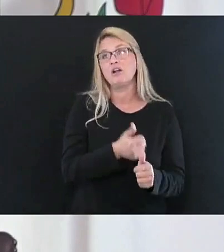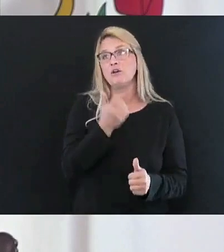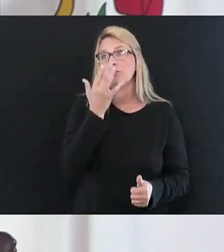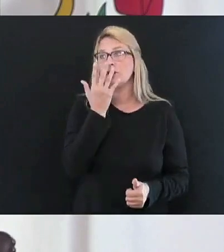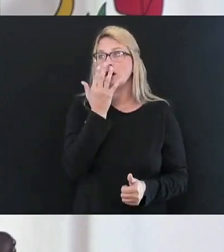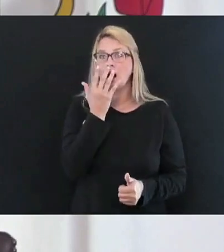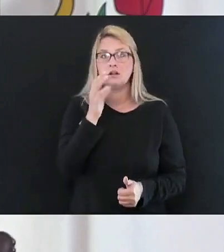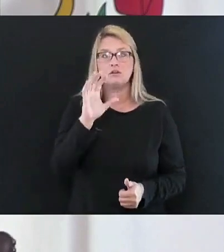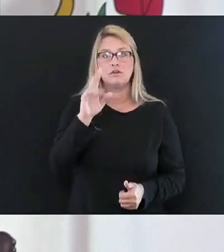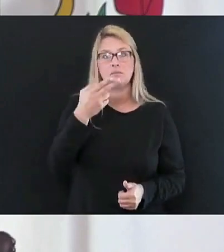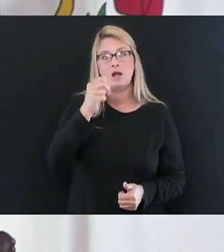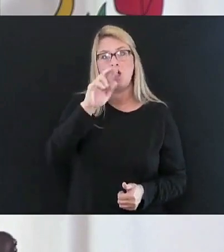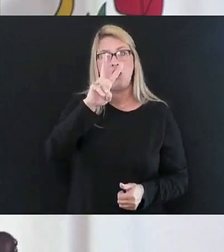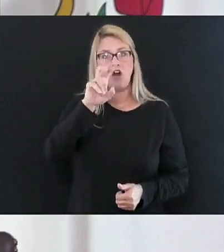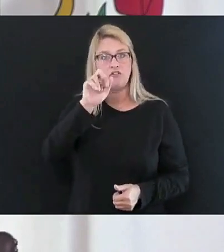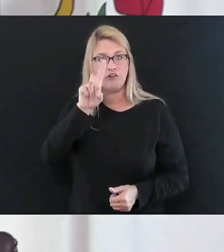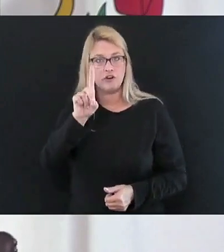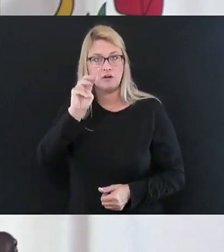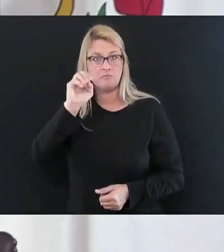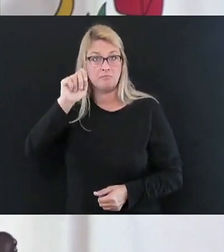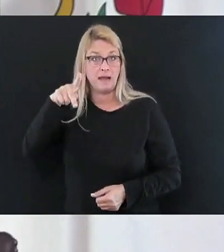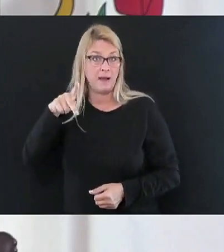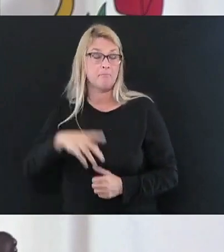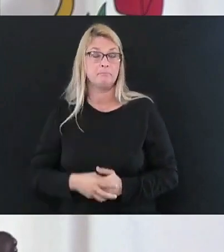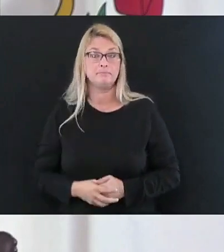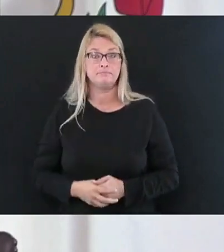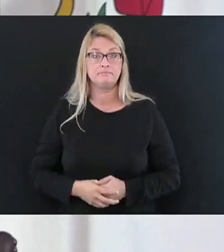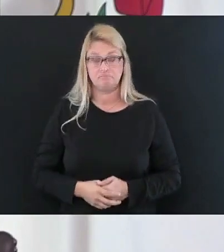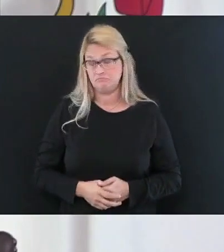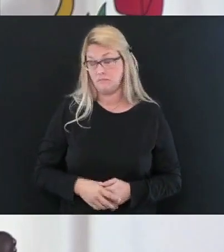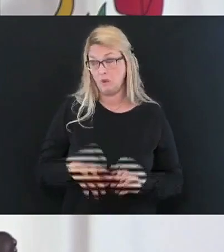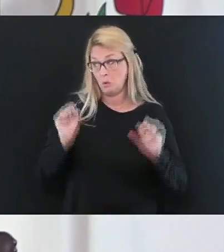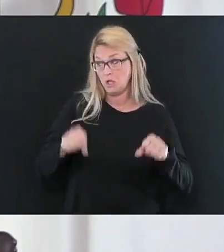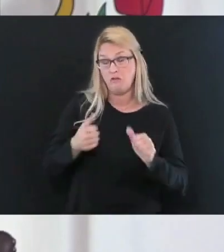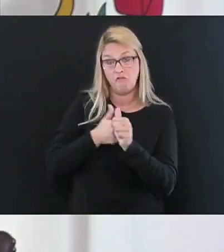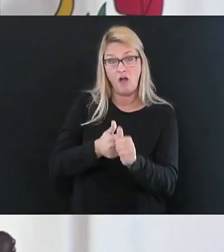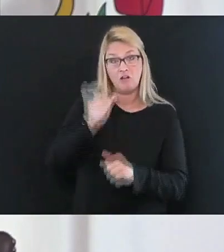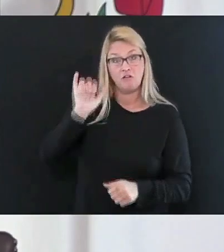map. And if we do that, half of the state